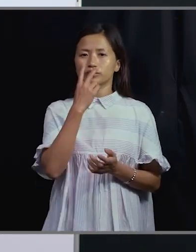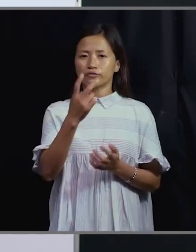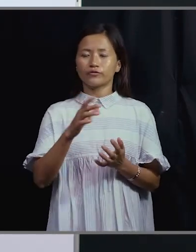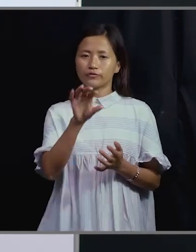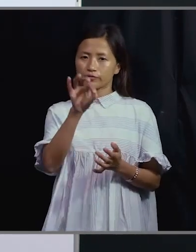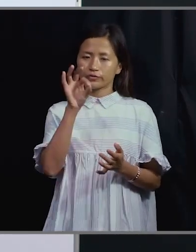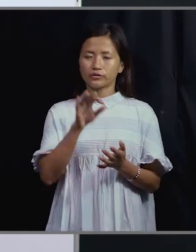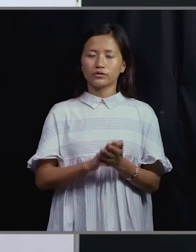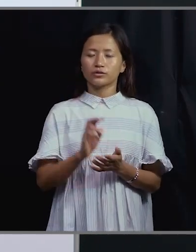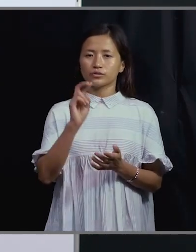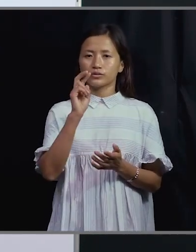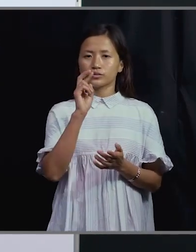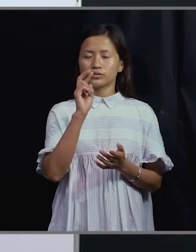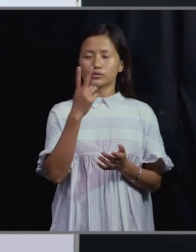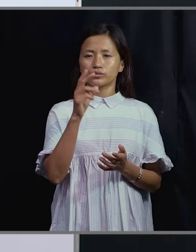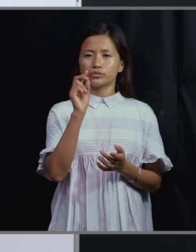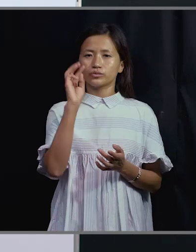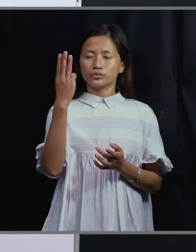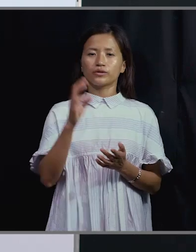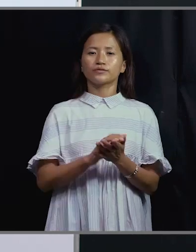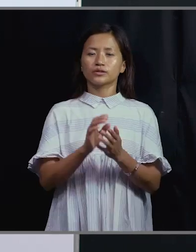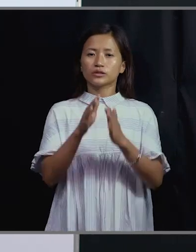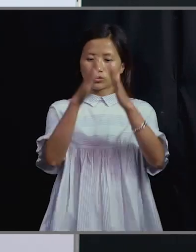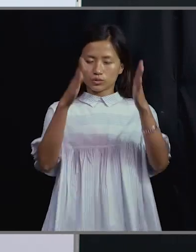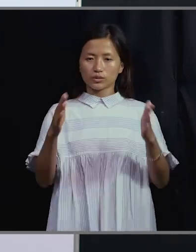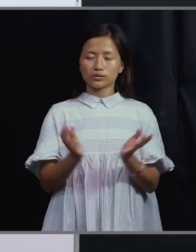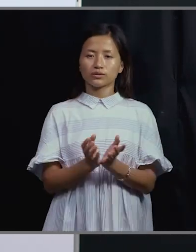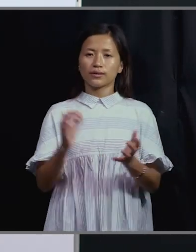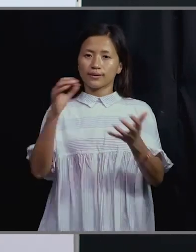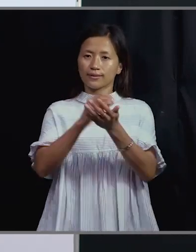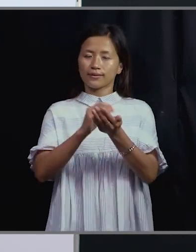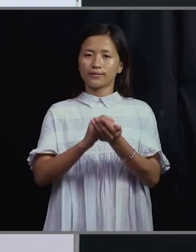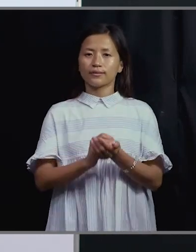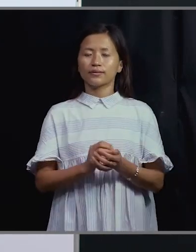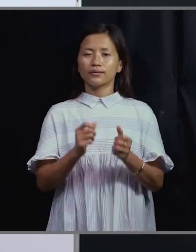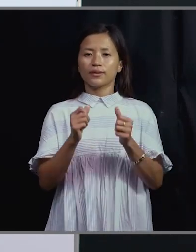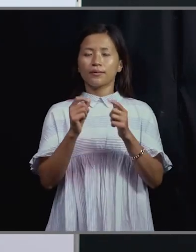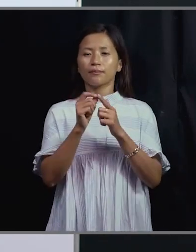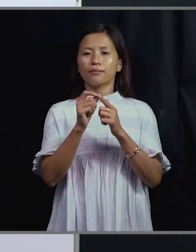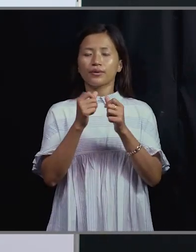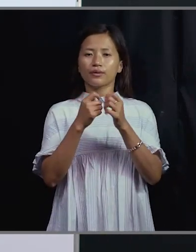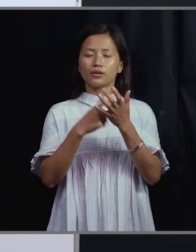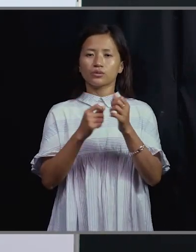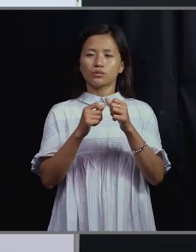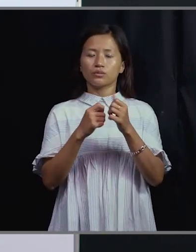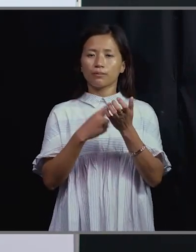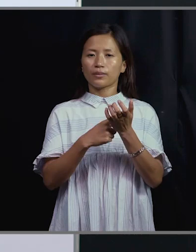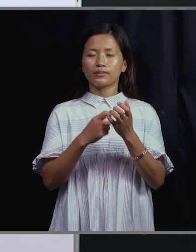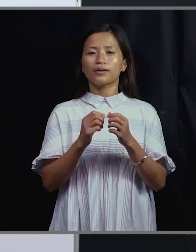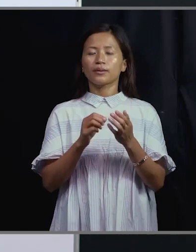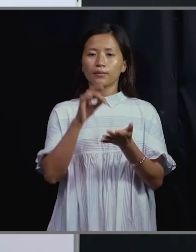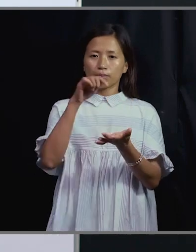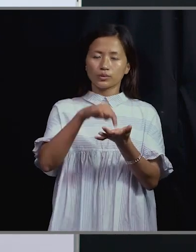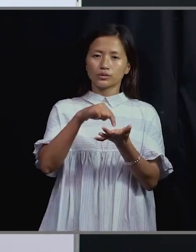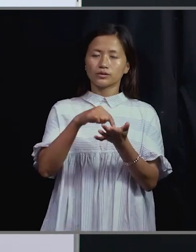in 3 of the structures, that is at ortho and para positions, you will